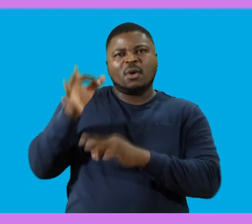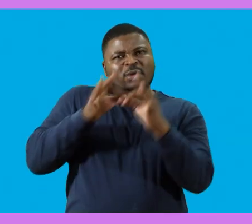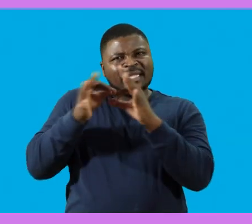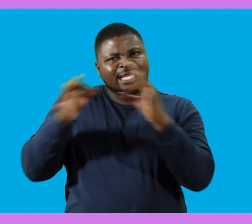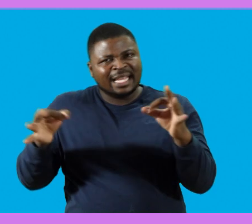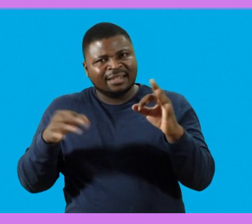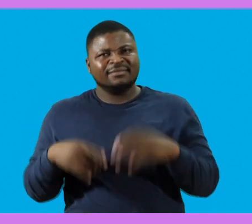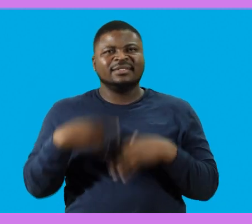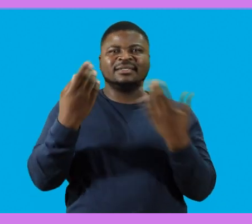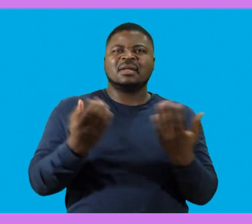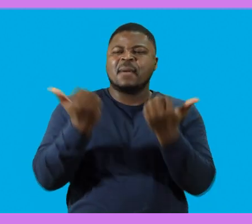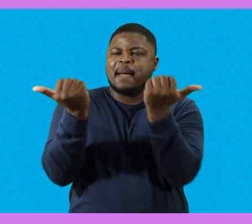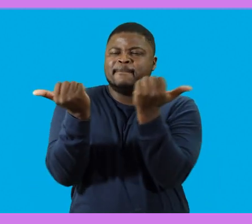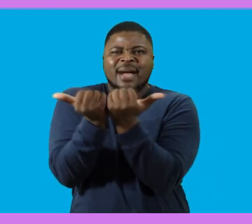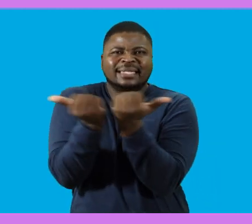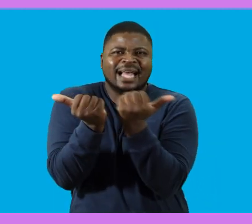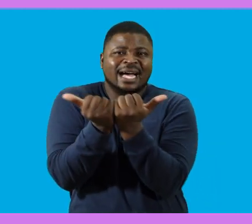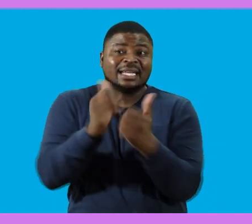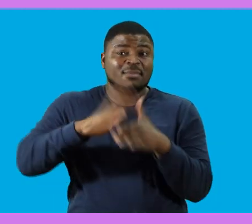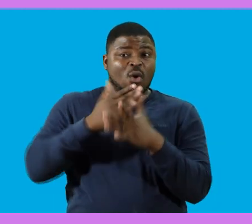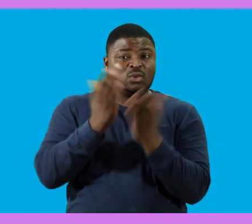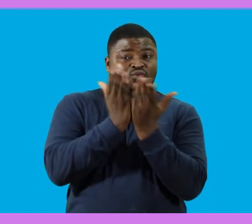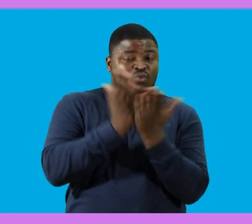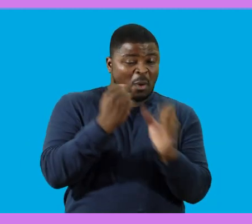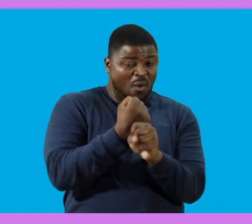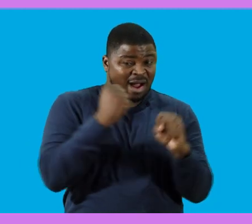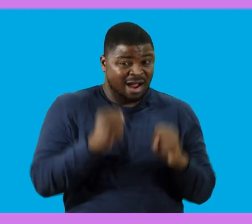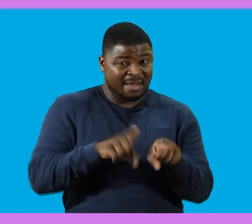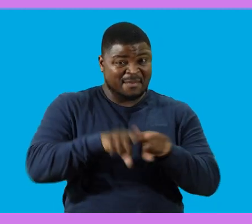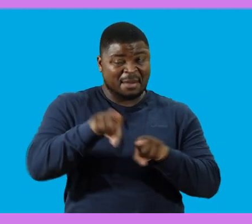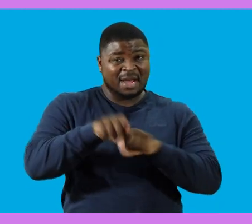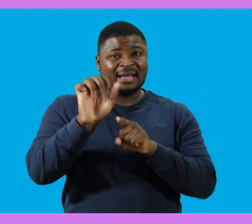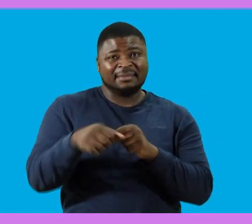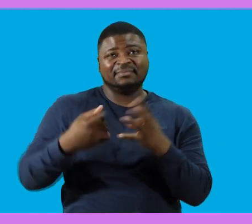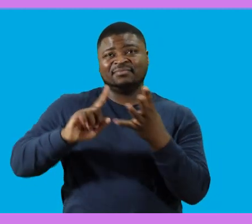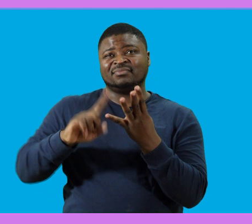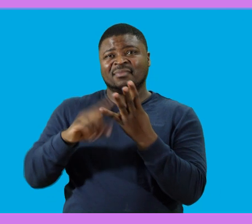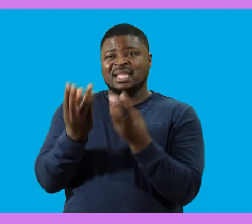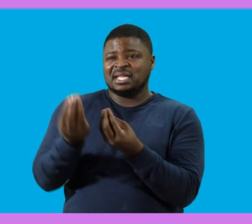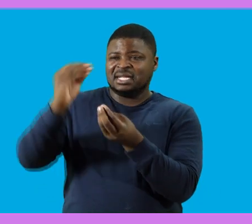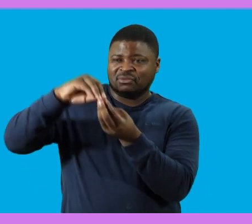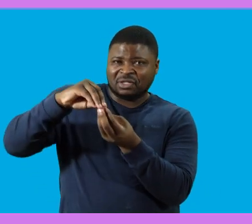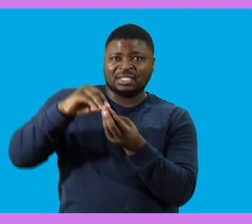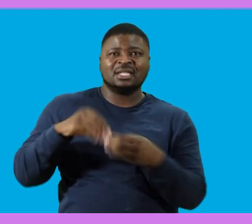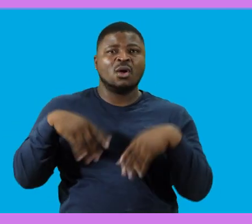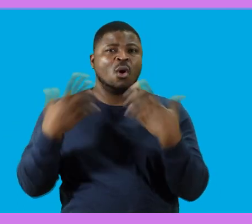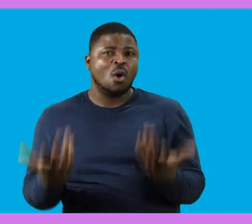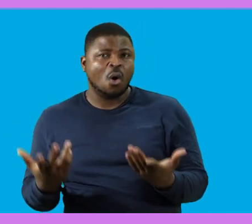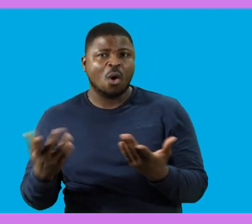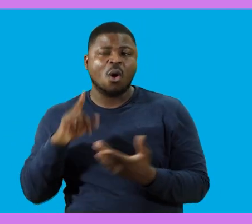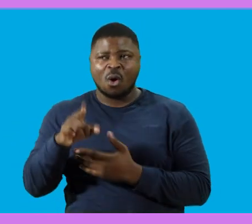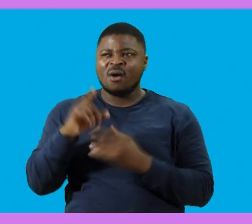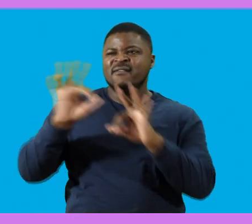gifts. You can always gift me money, a bursary because you're doing good at school, interest